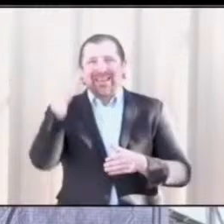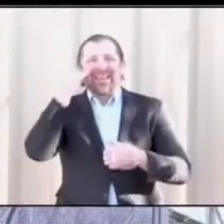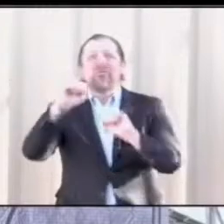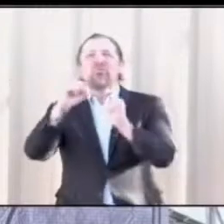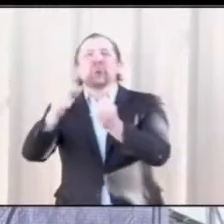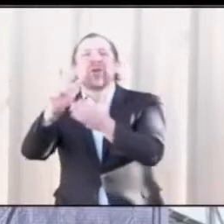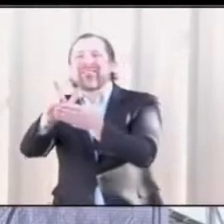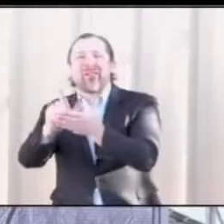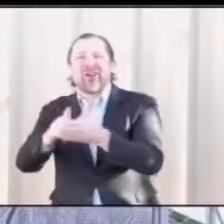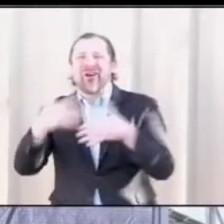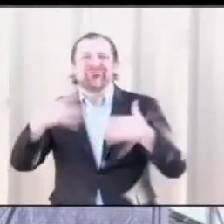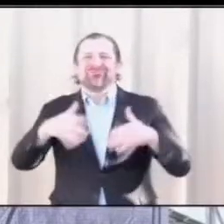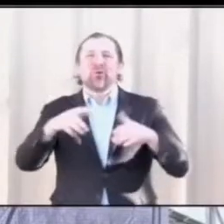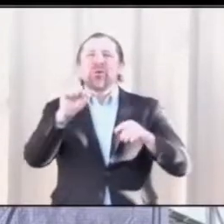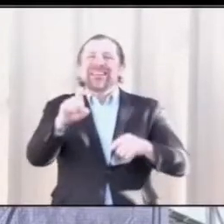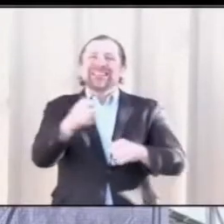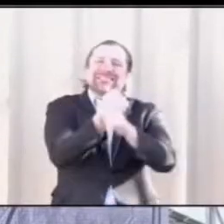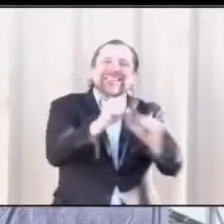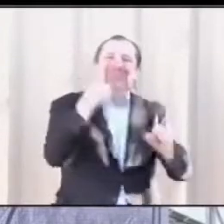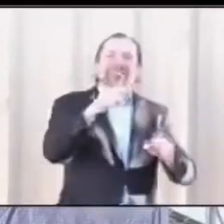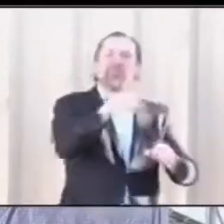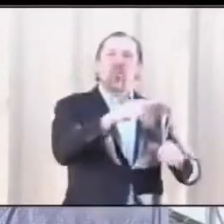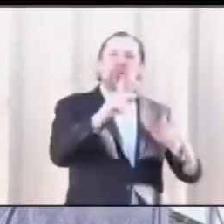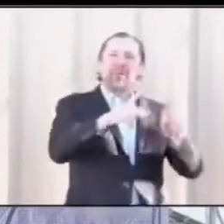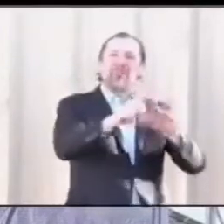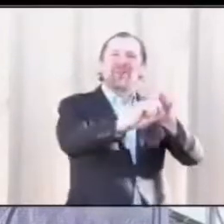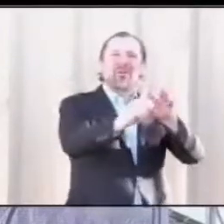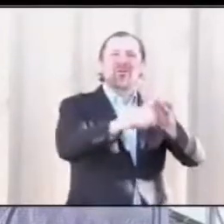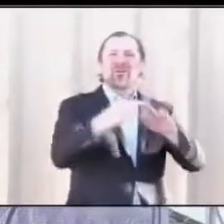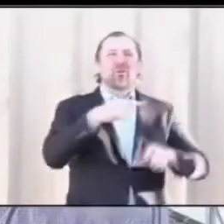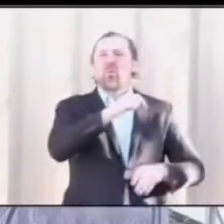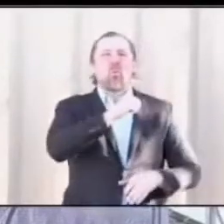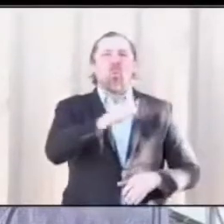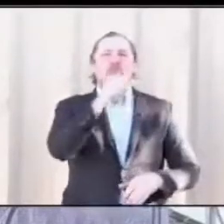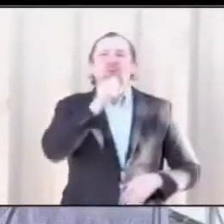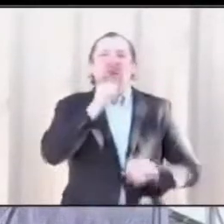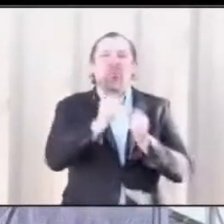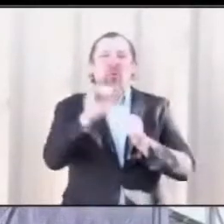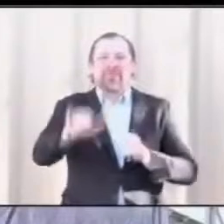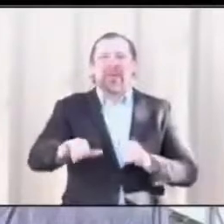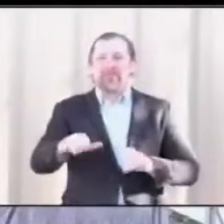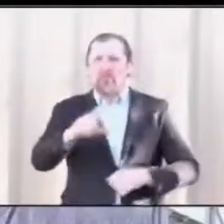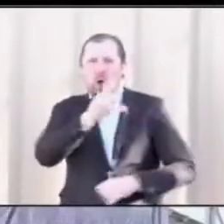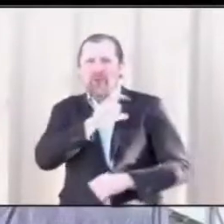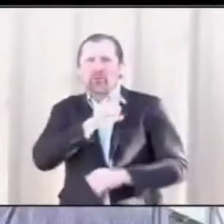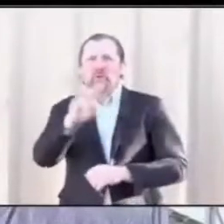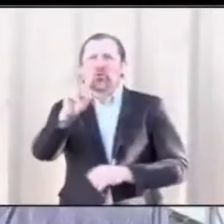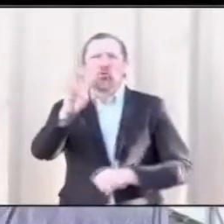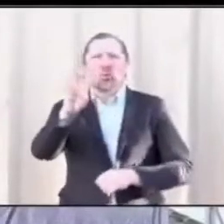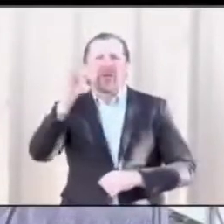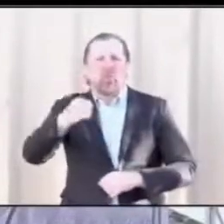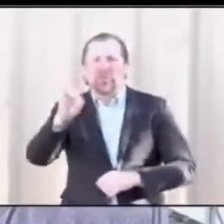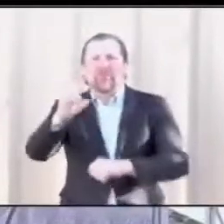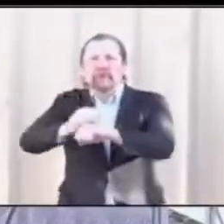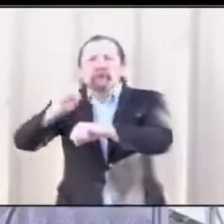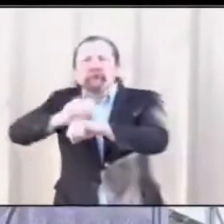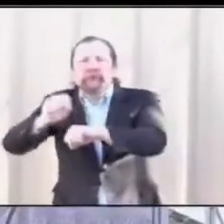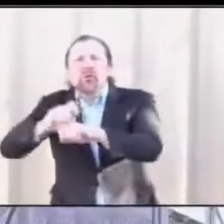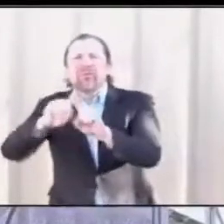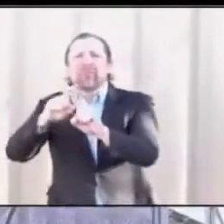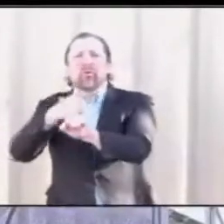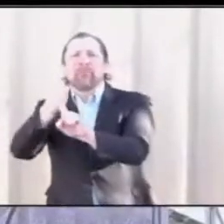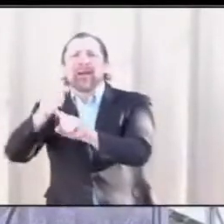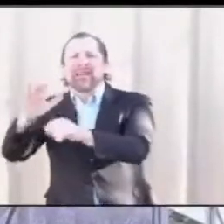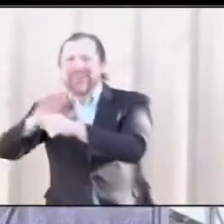security from evacuated residents, and it will not be tolerated. LAPD officers are working around the clock to prevent looting in the impacted areas,